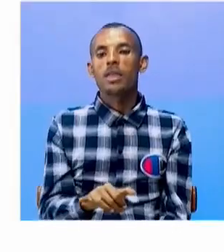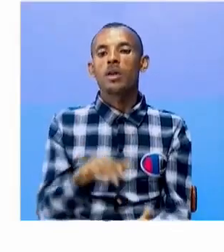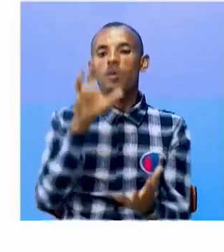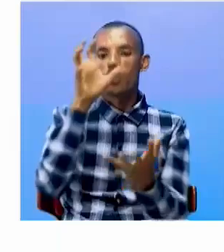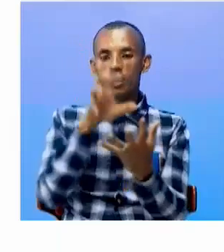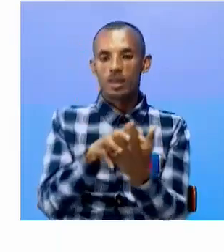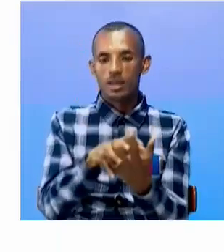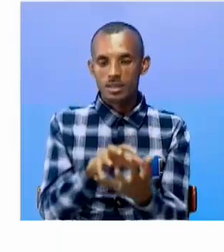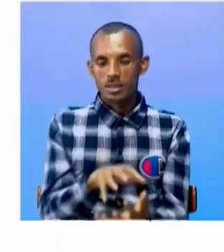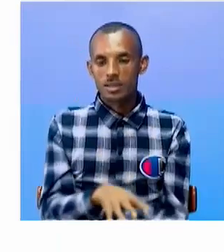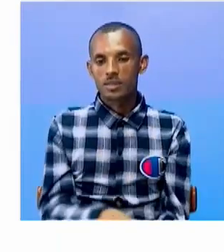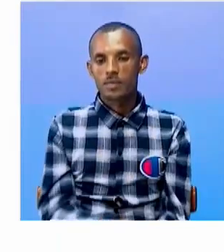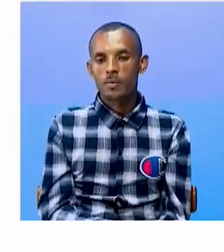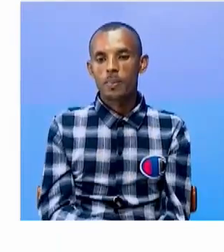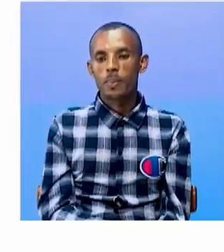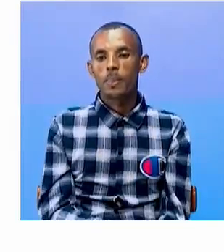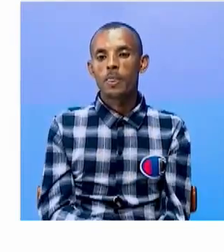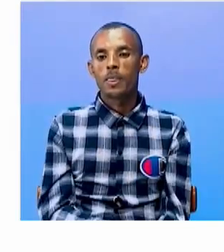contains